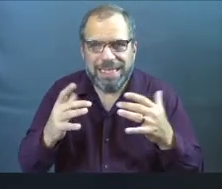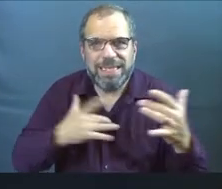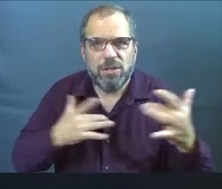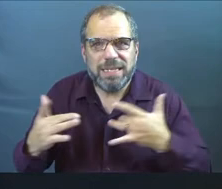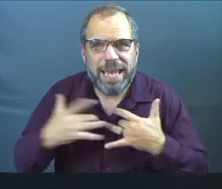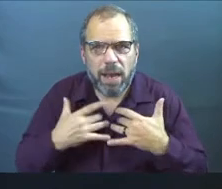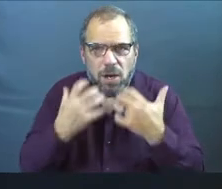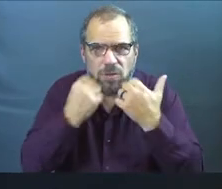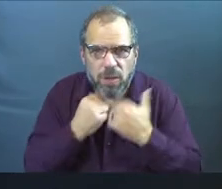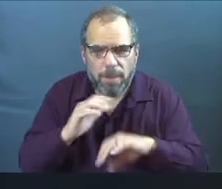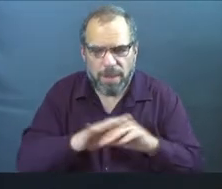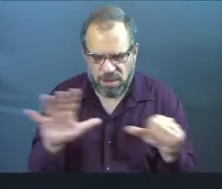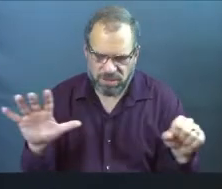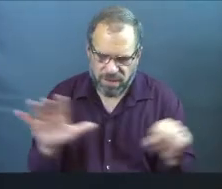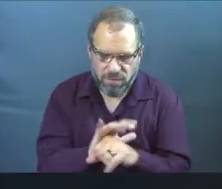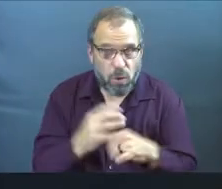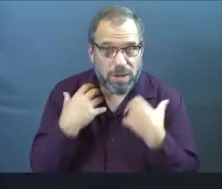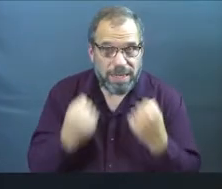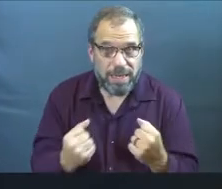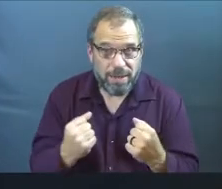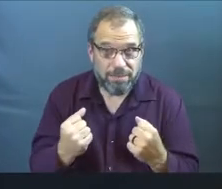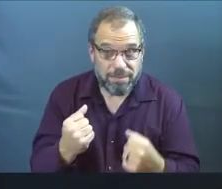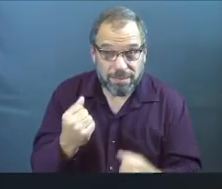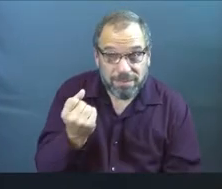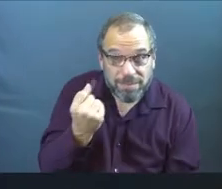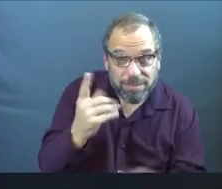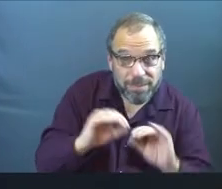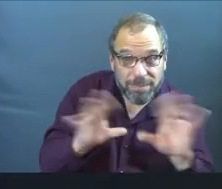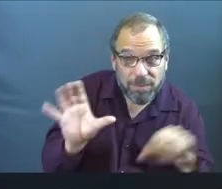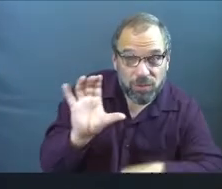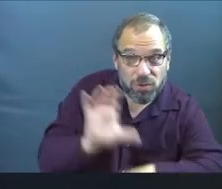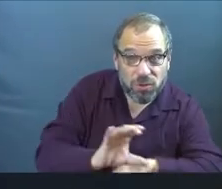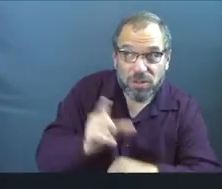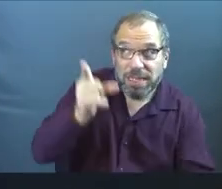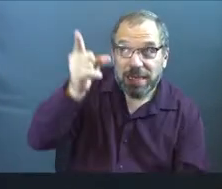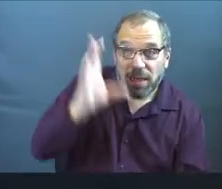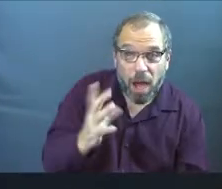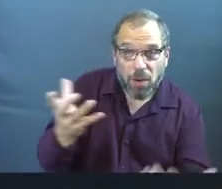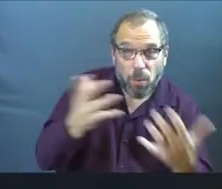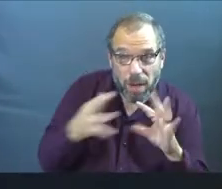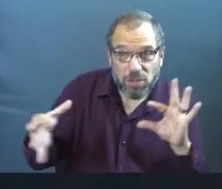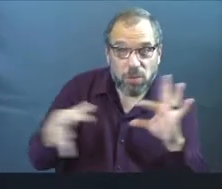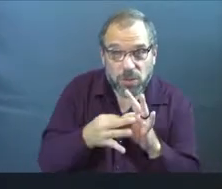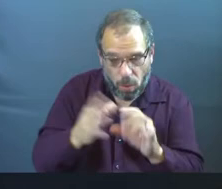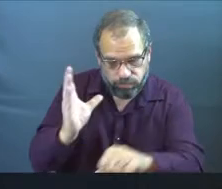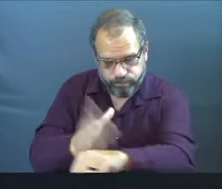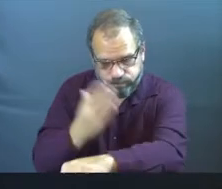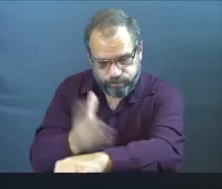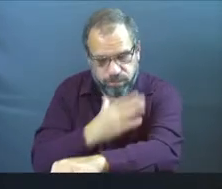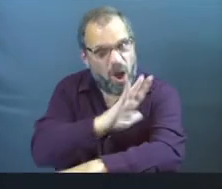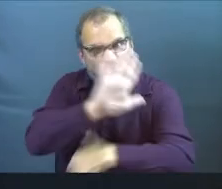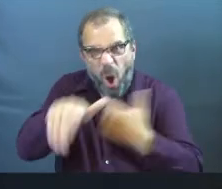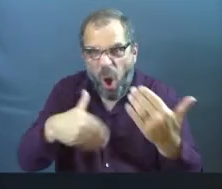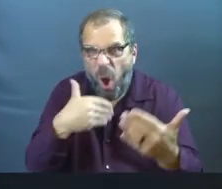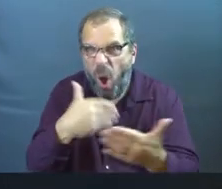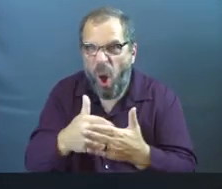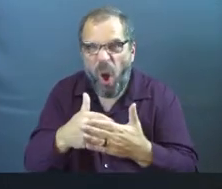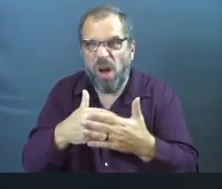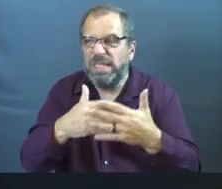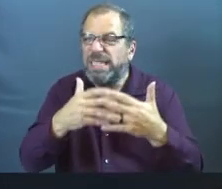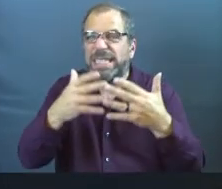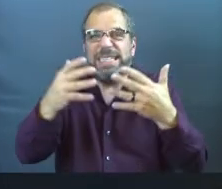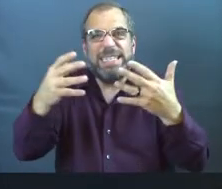there's ultimate healing. Do you hear that today, church? God wants to restore us, the whole process, all of it. He brings it